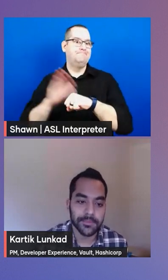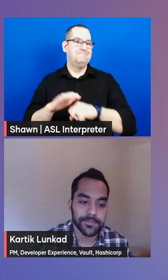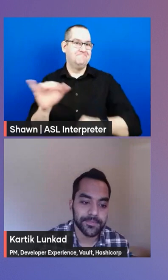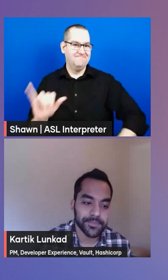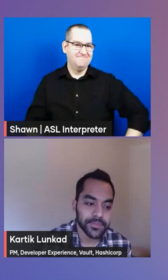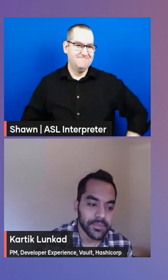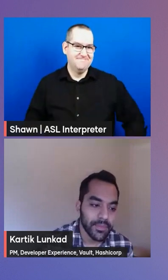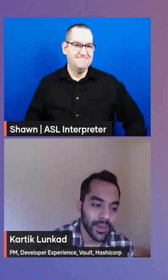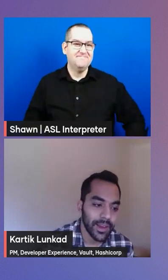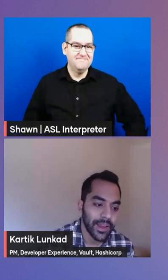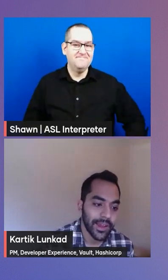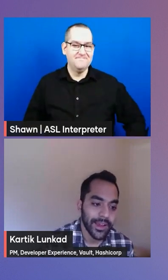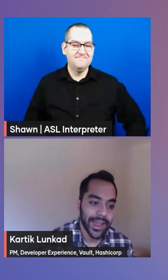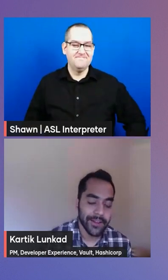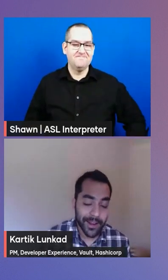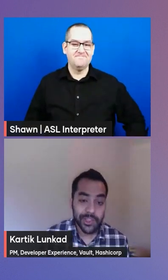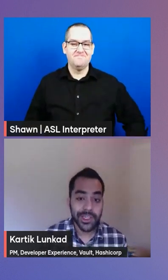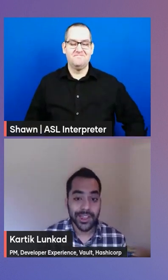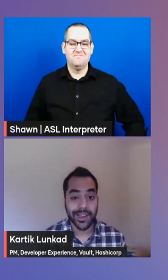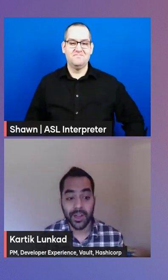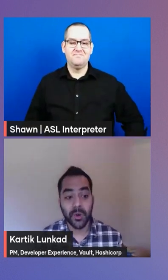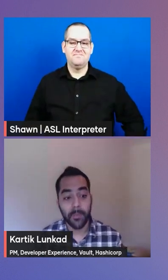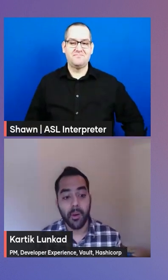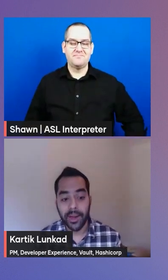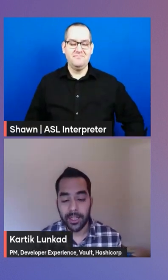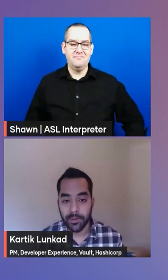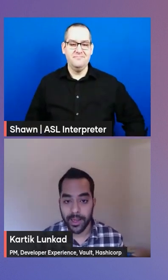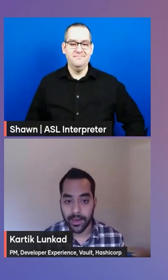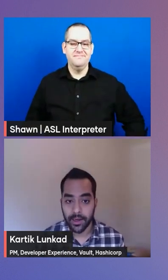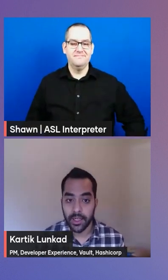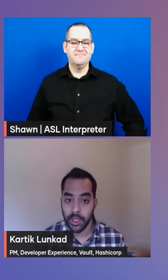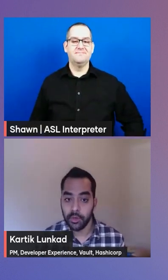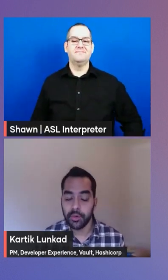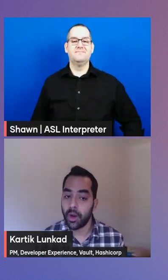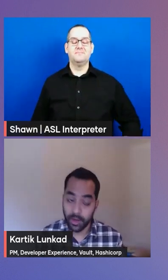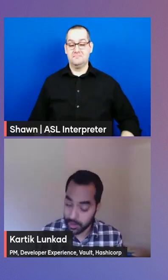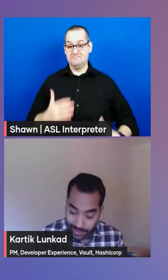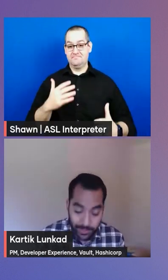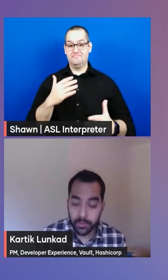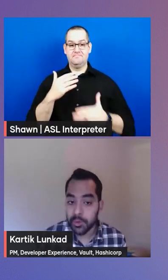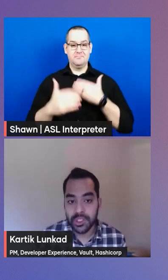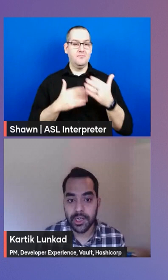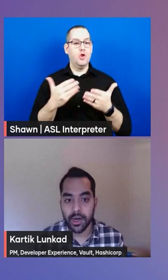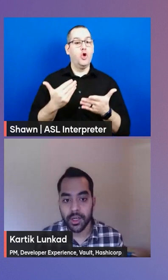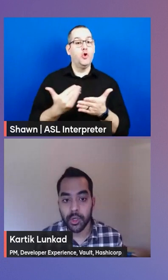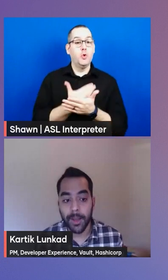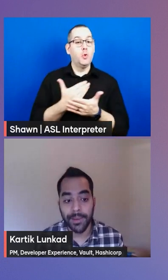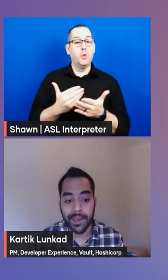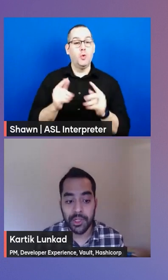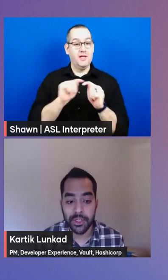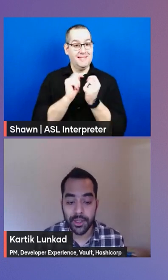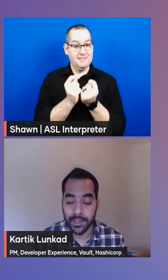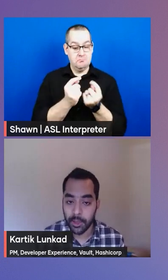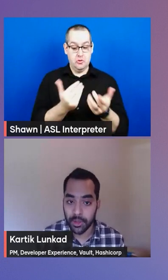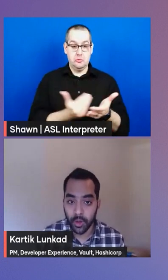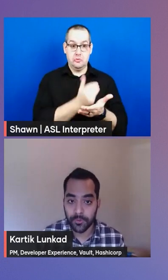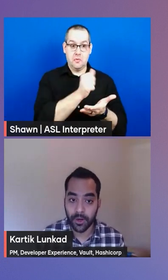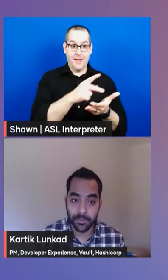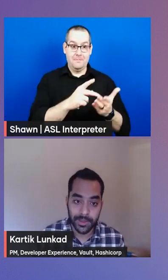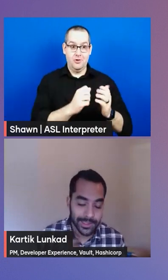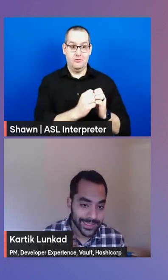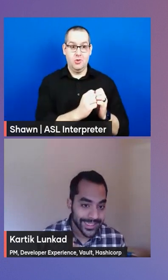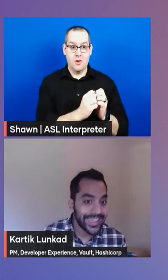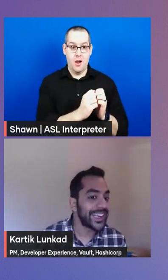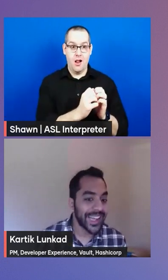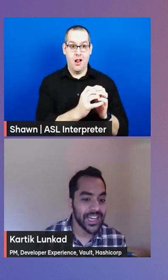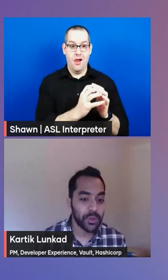following. And eventually they got to a point where a team would start a new application and they could go